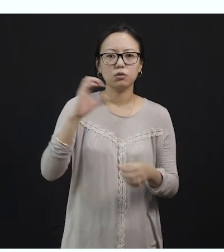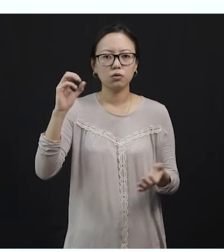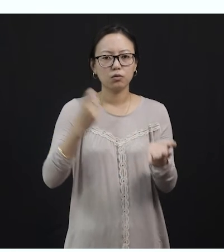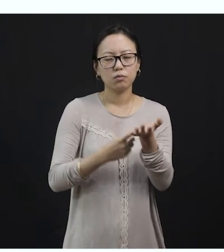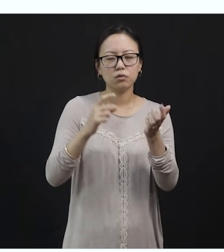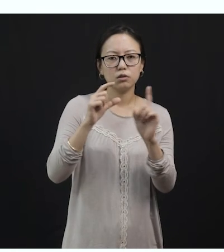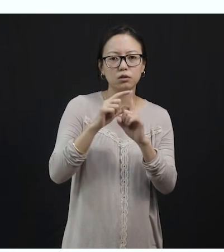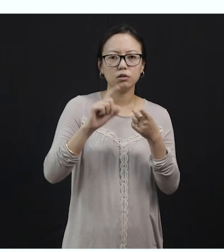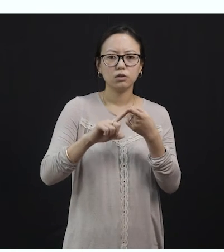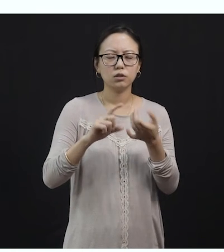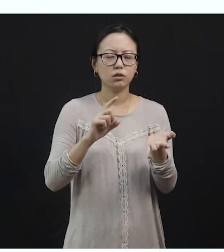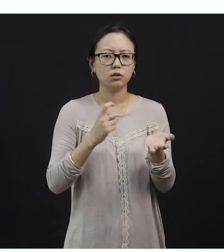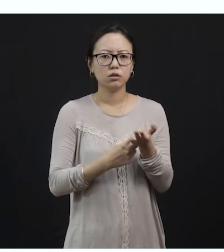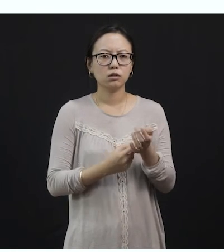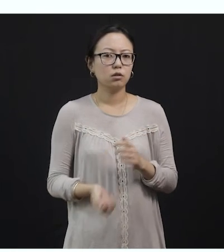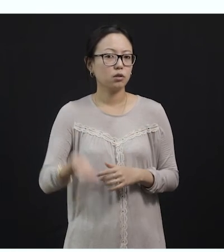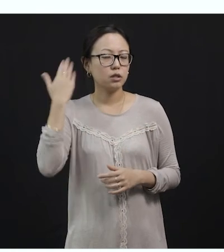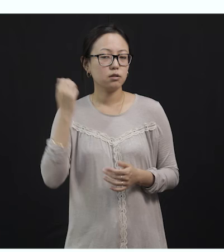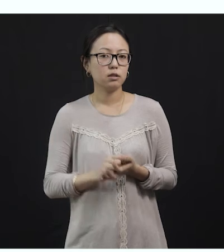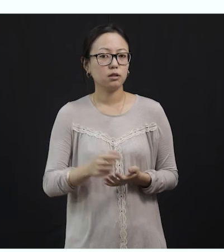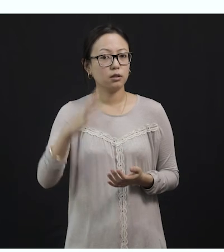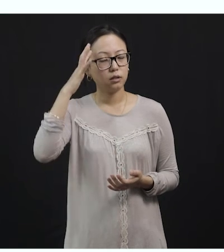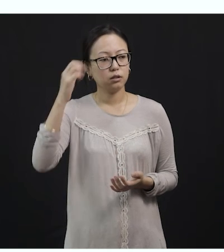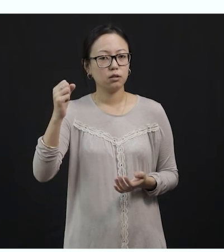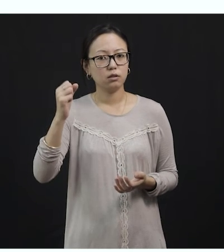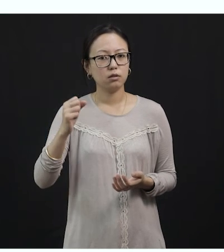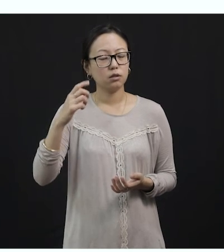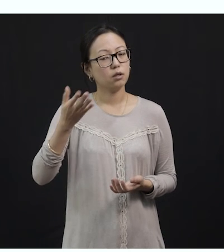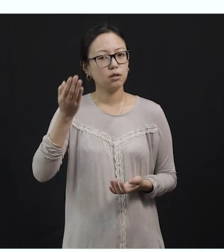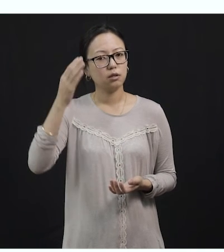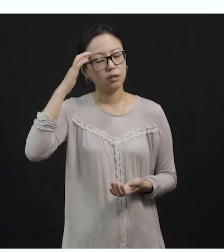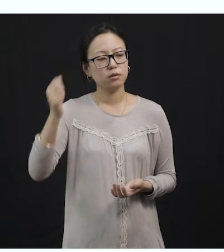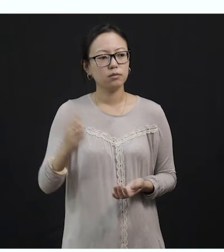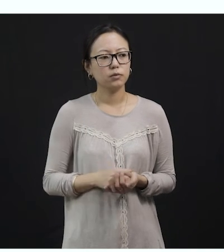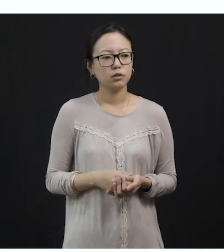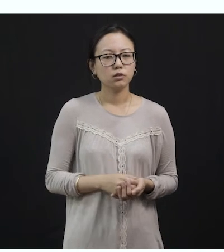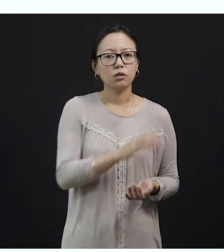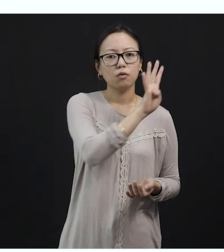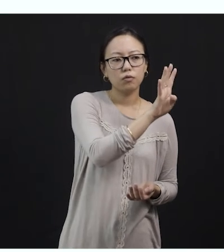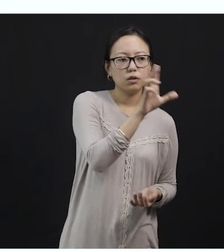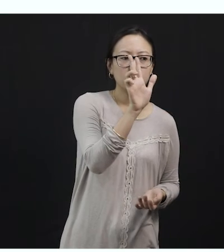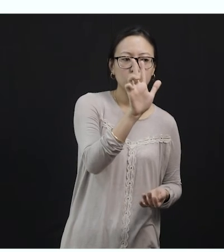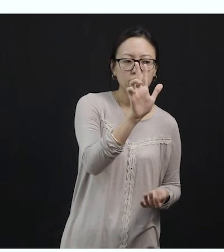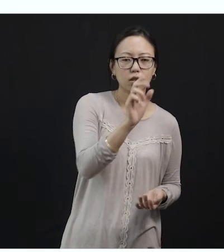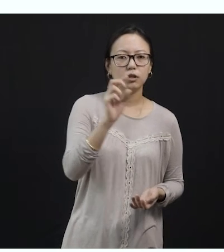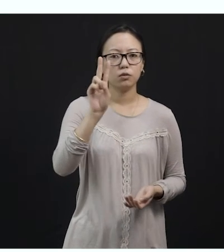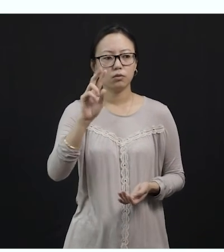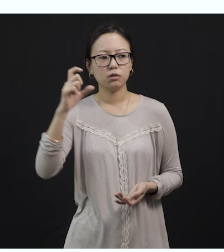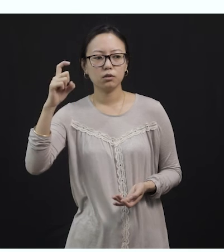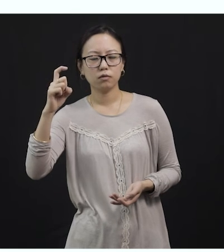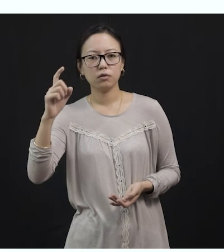27, 13, 36. Now, 48 is the biggest number here. So the smallest number